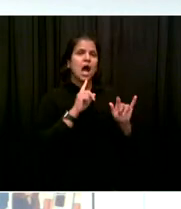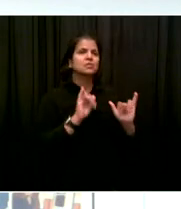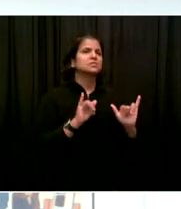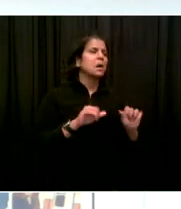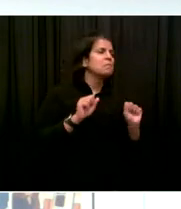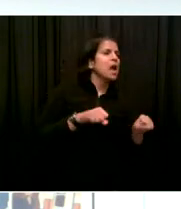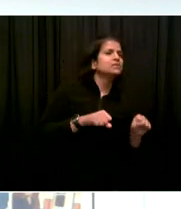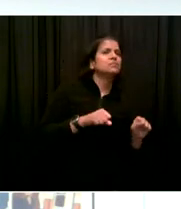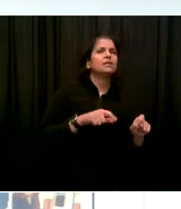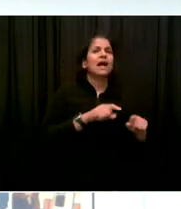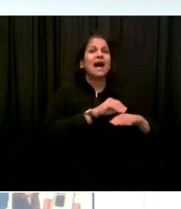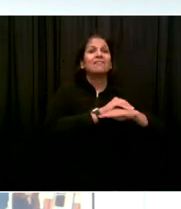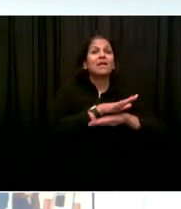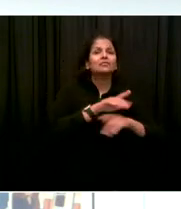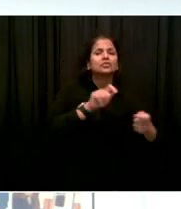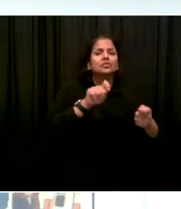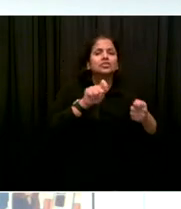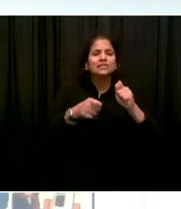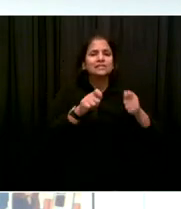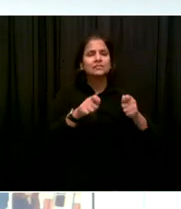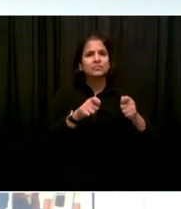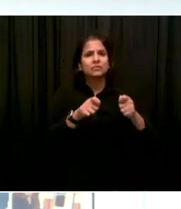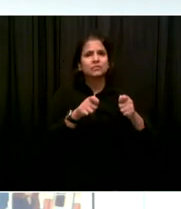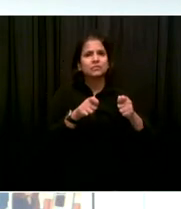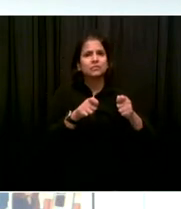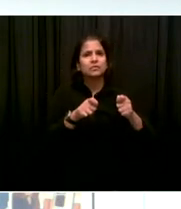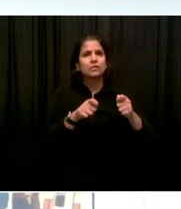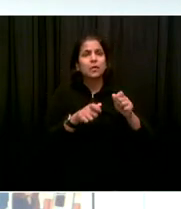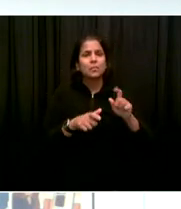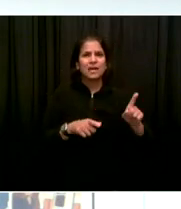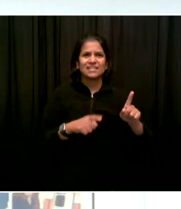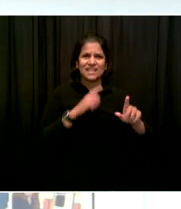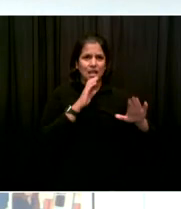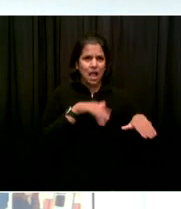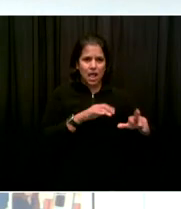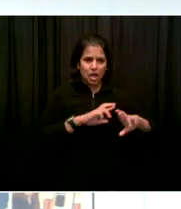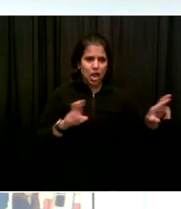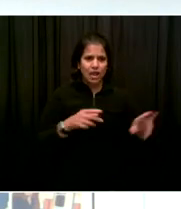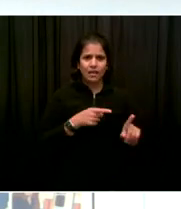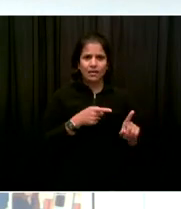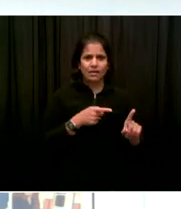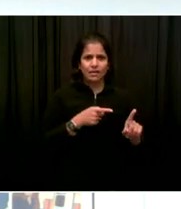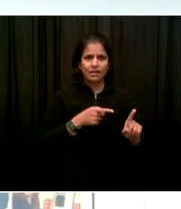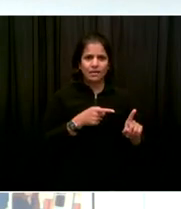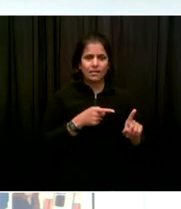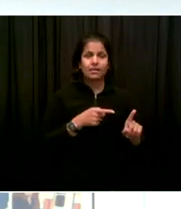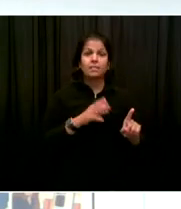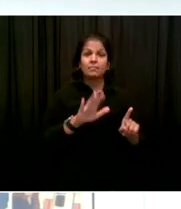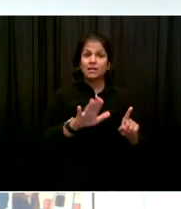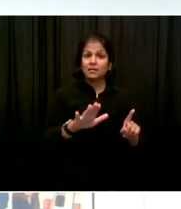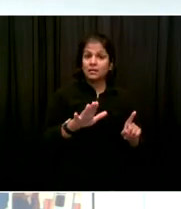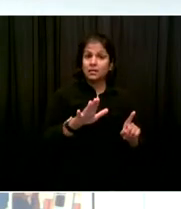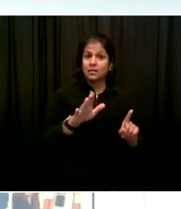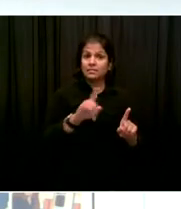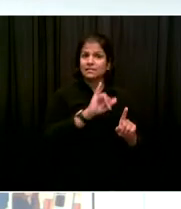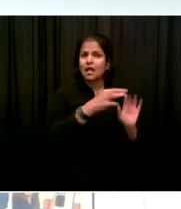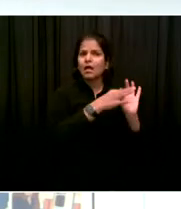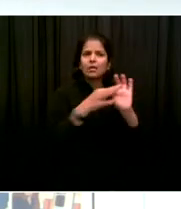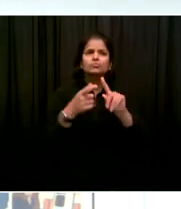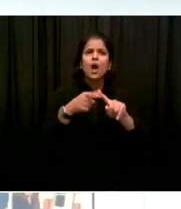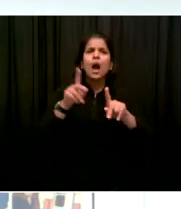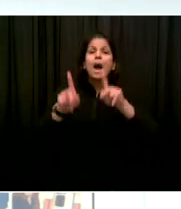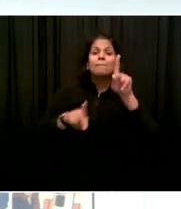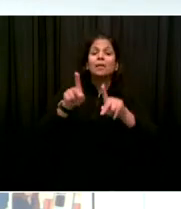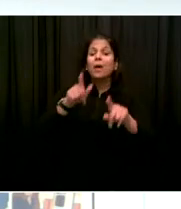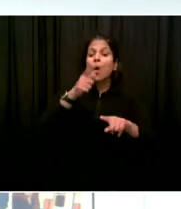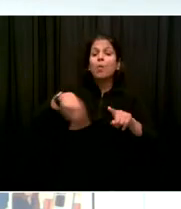who are fully vaccinated and asymptomatic, but we're not quite there yet, and we'll, of course, continue to follow the science